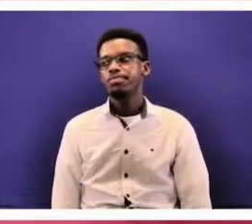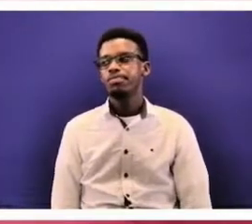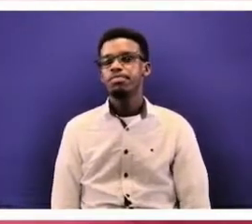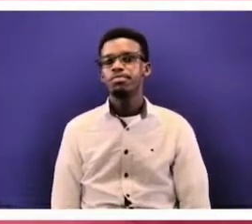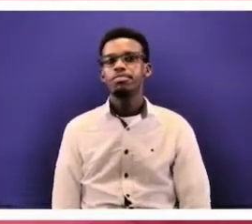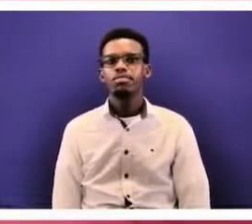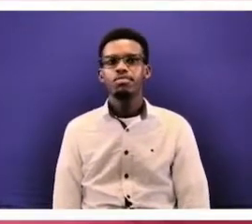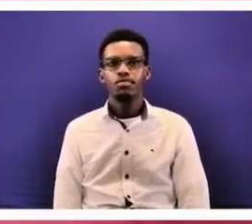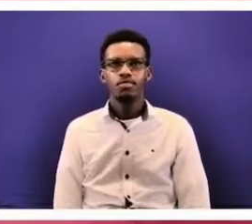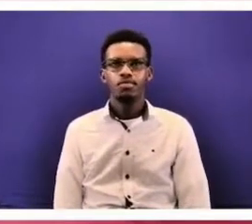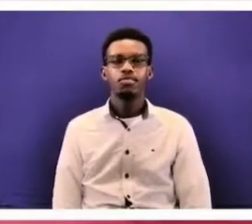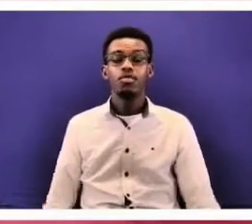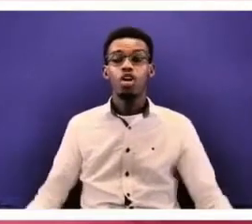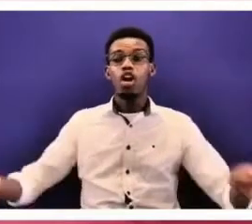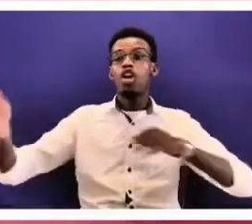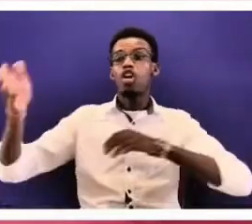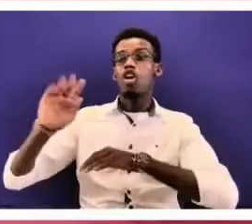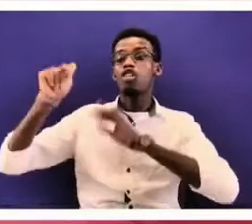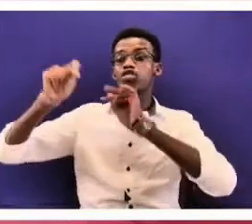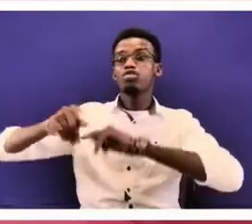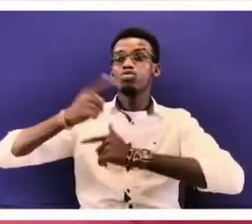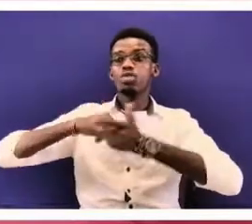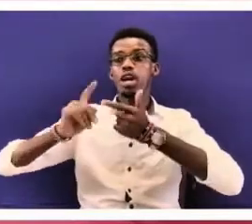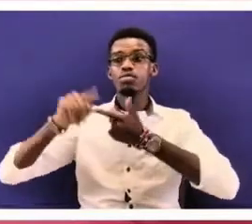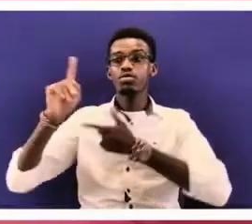God, on this day, we come to you.